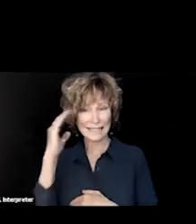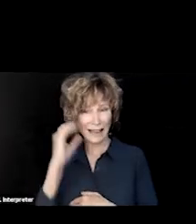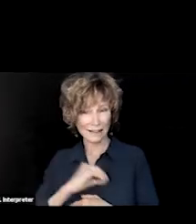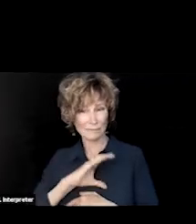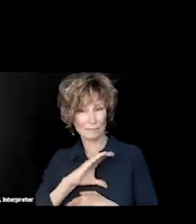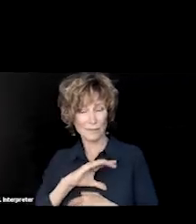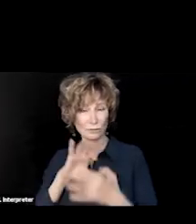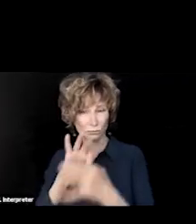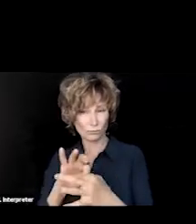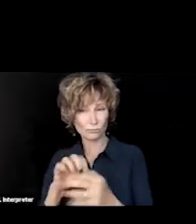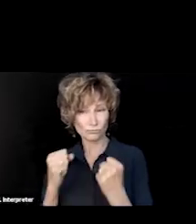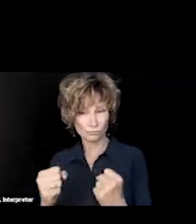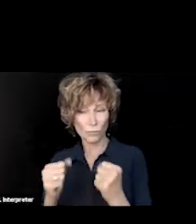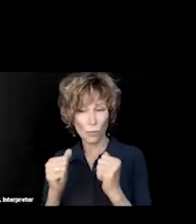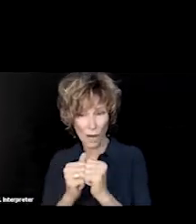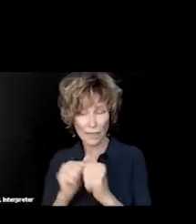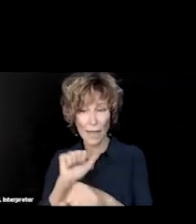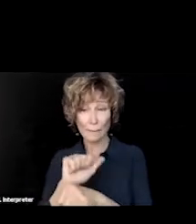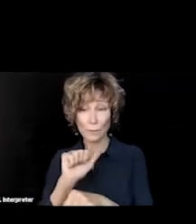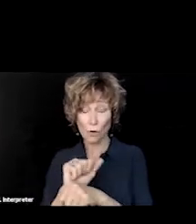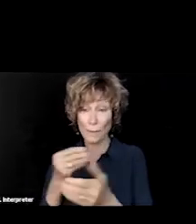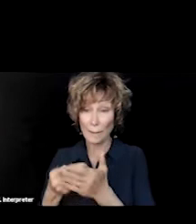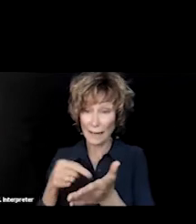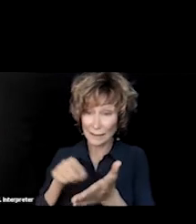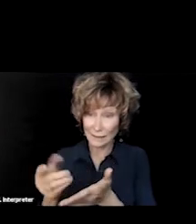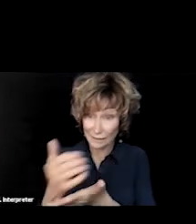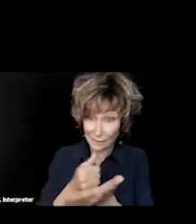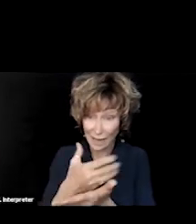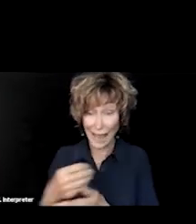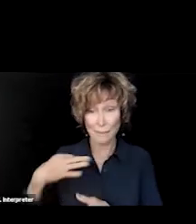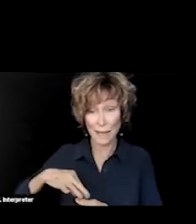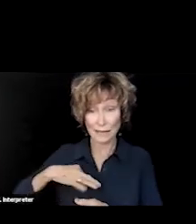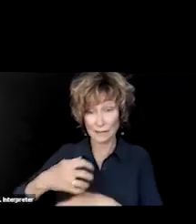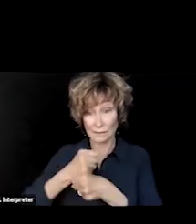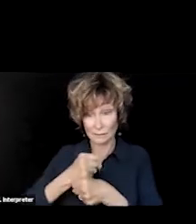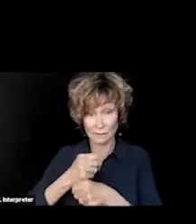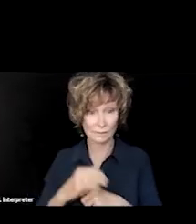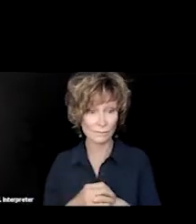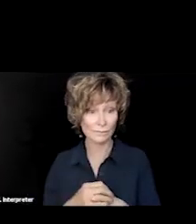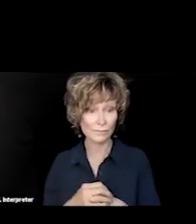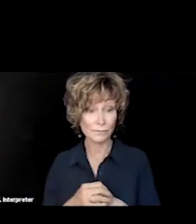strong relationship with employment wages and benefits.